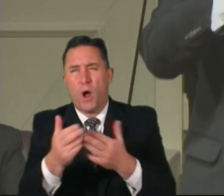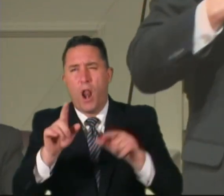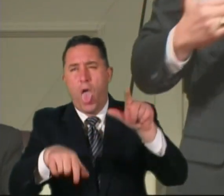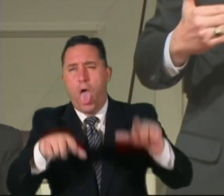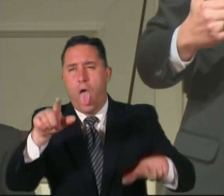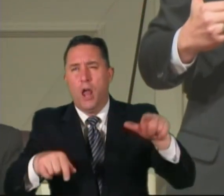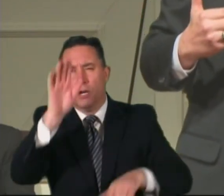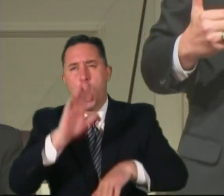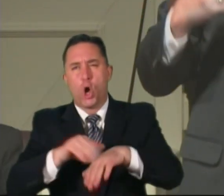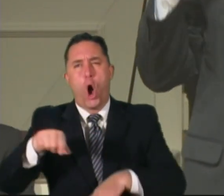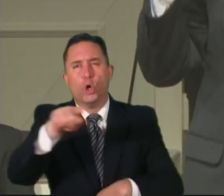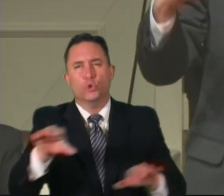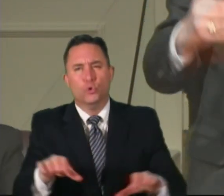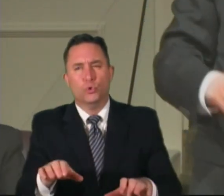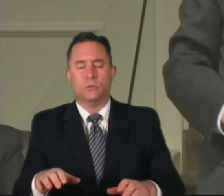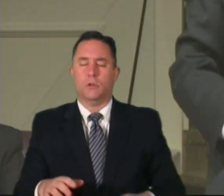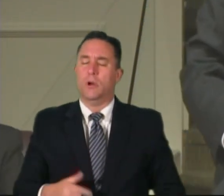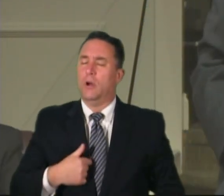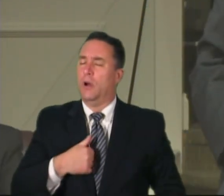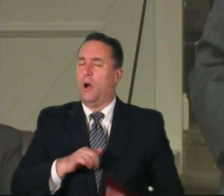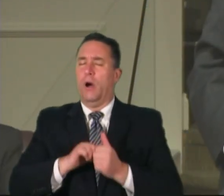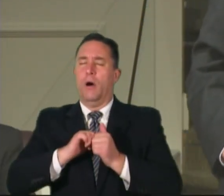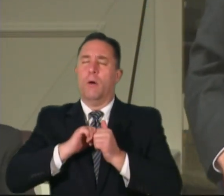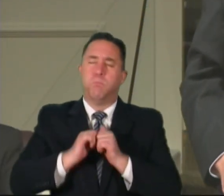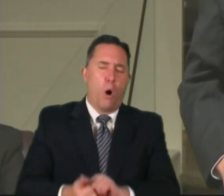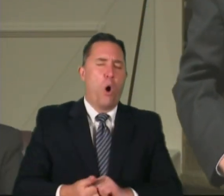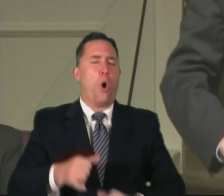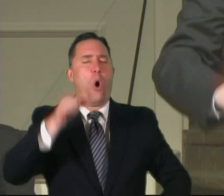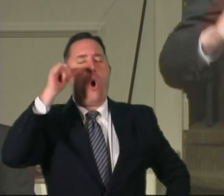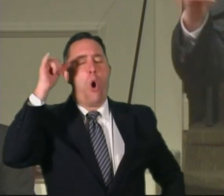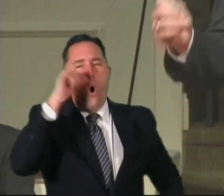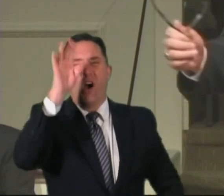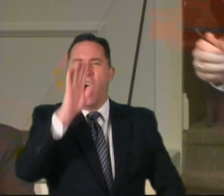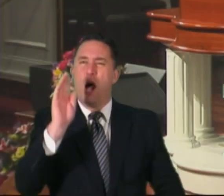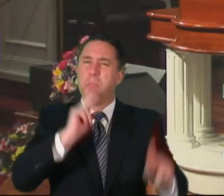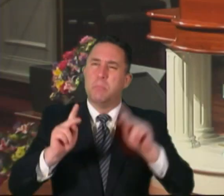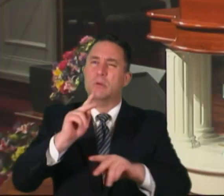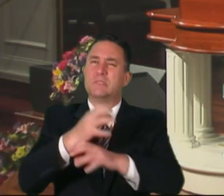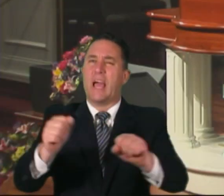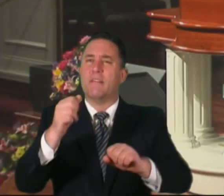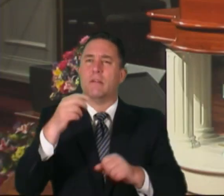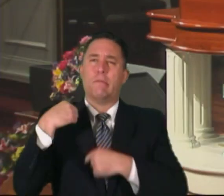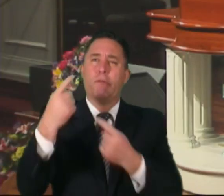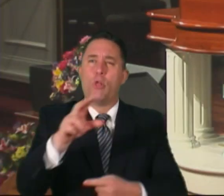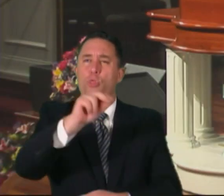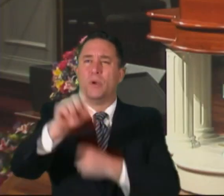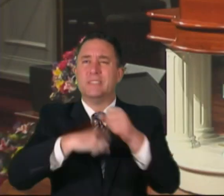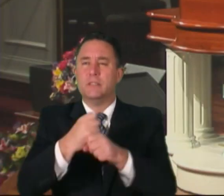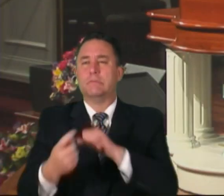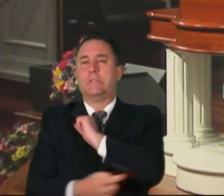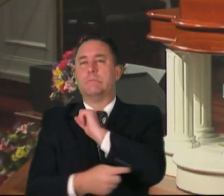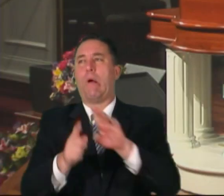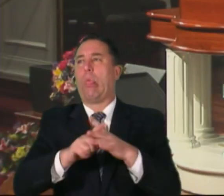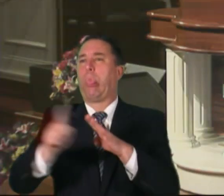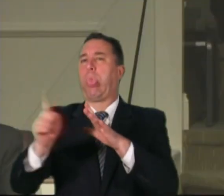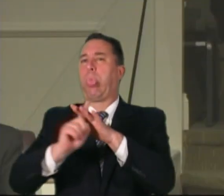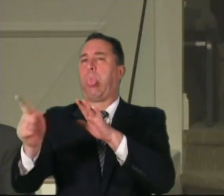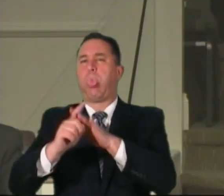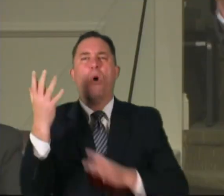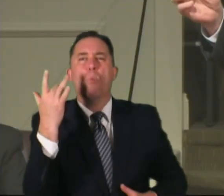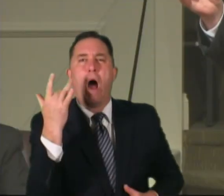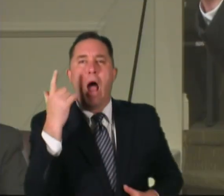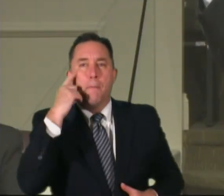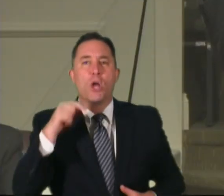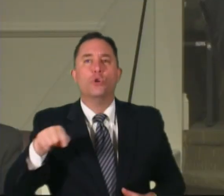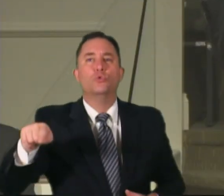that God's called you to do, it grieves me when God's people who have been saved 30 years have more temptations to get out of the boat. Why?